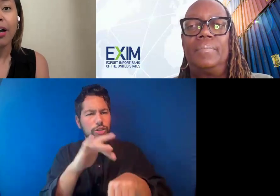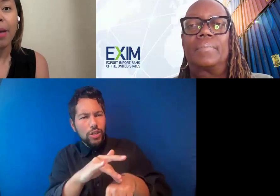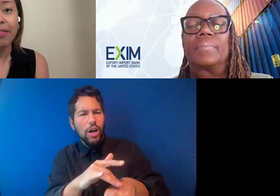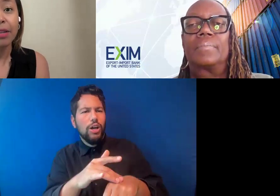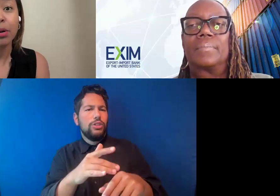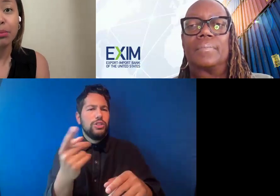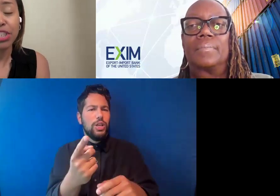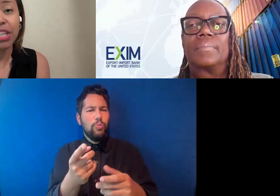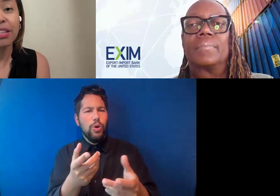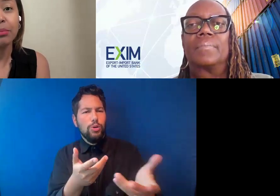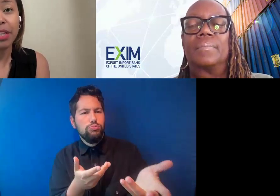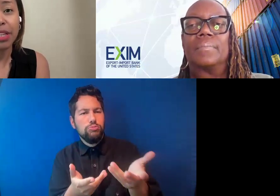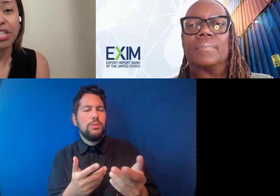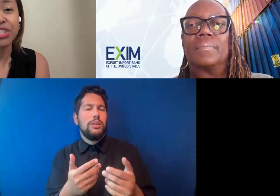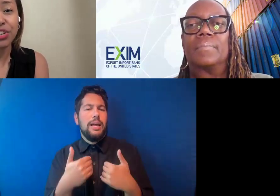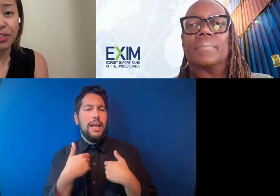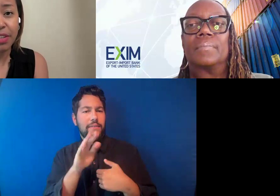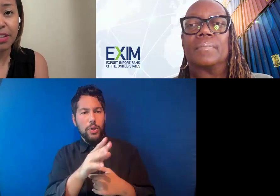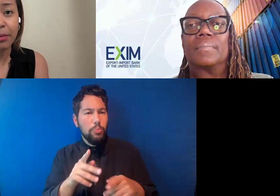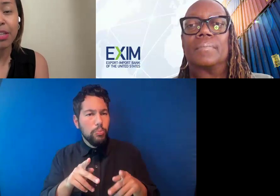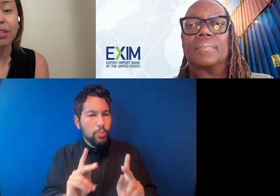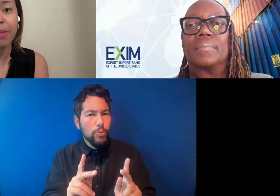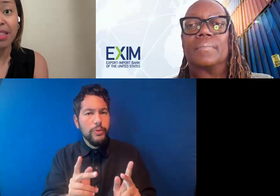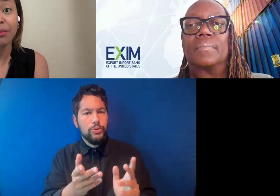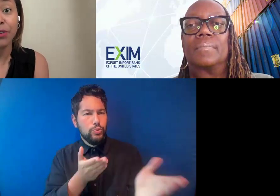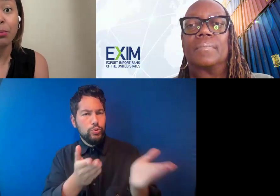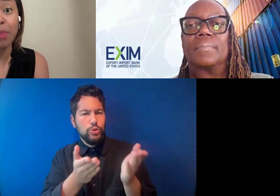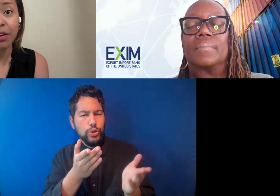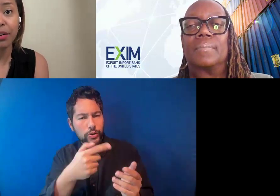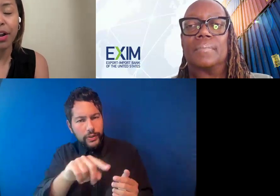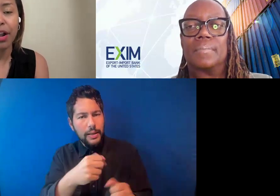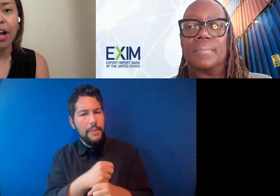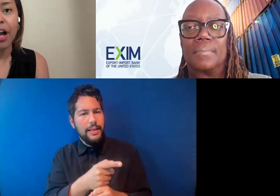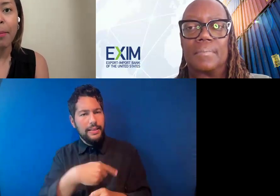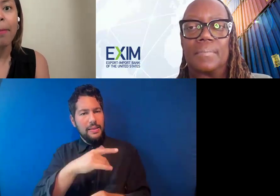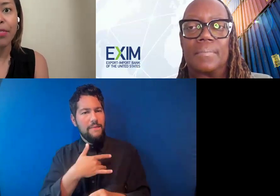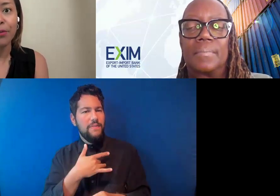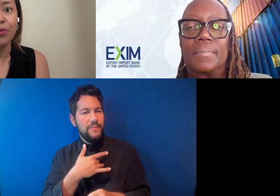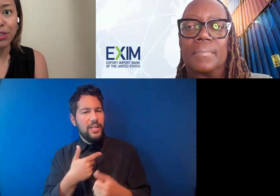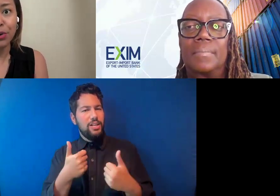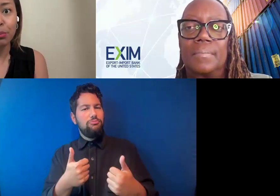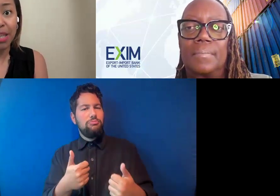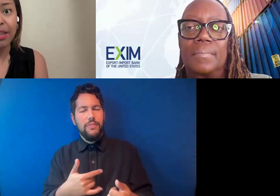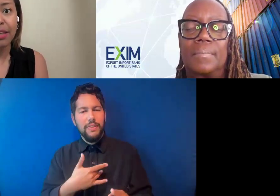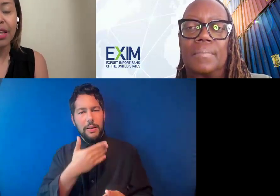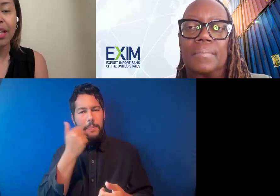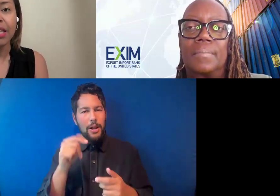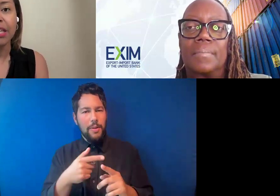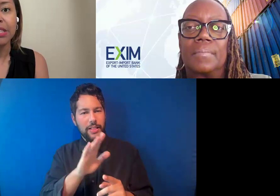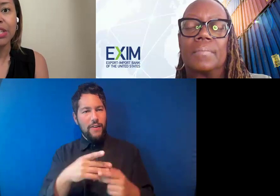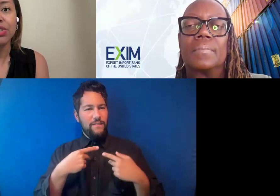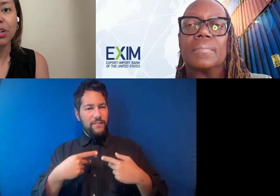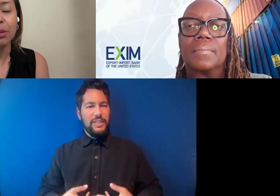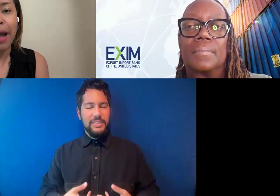someone, having the permission and the ability to serve them and to make them feel better about their physical